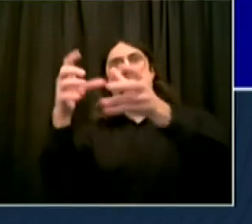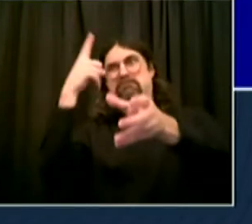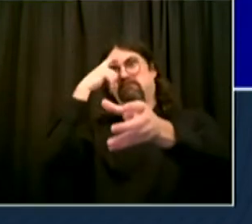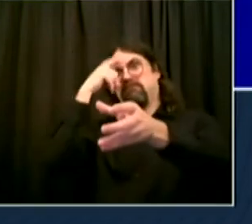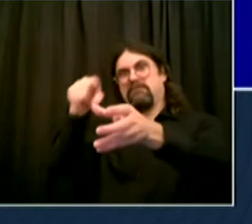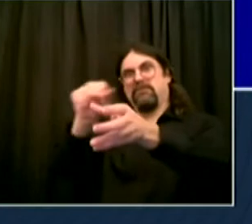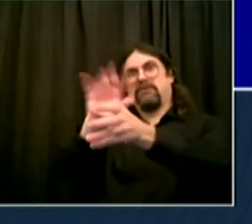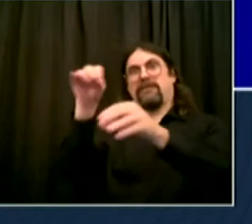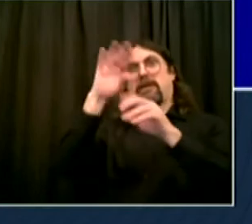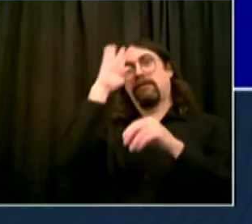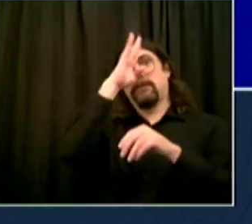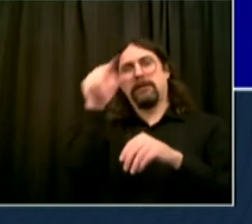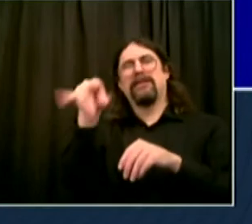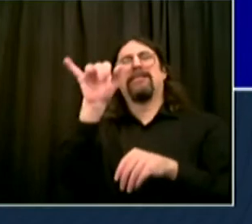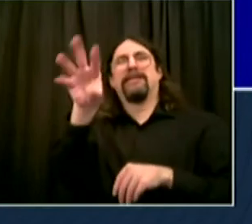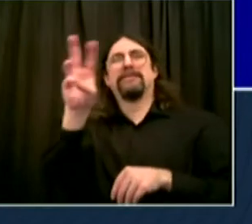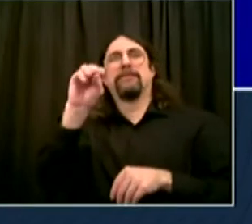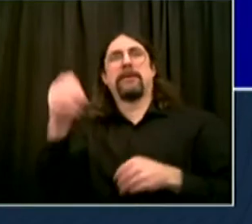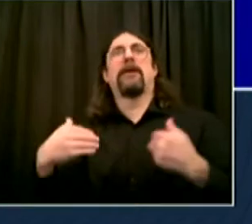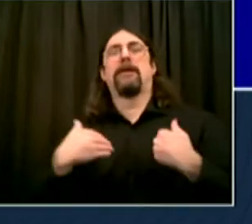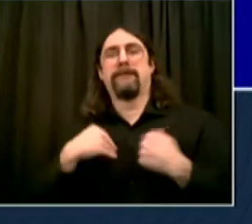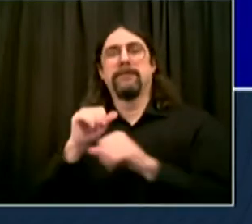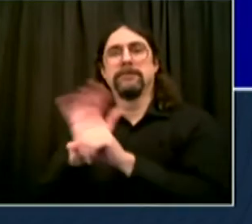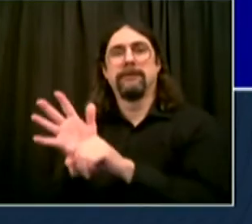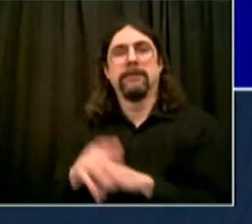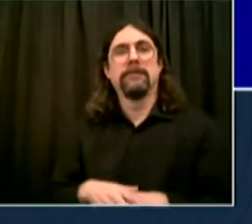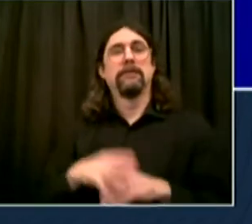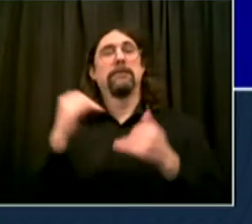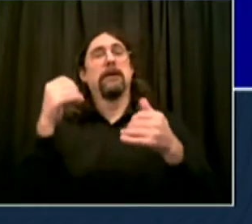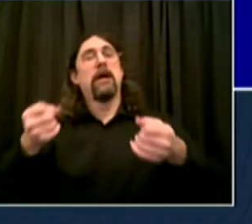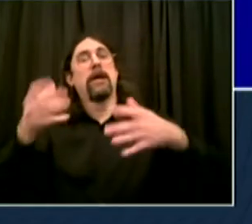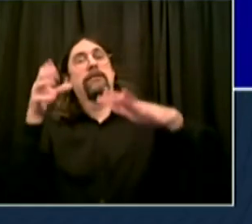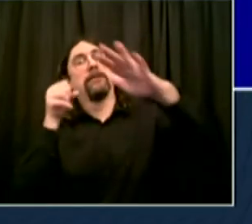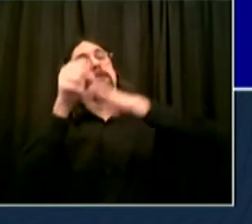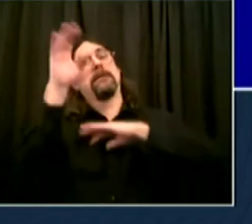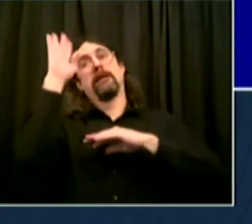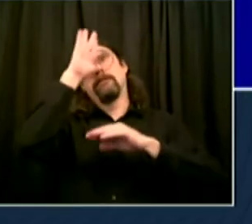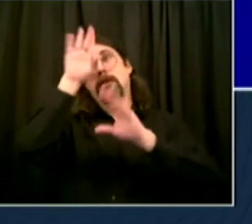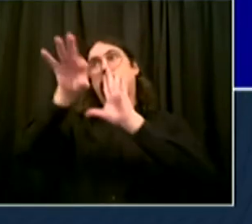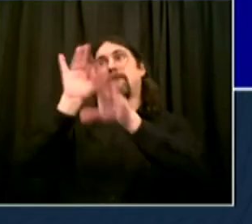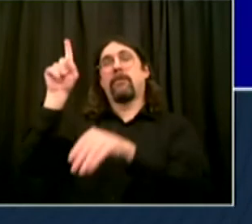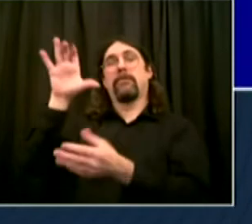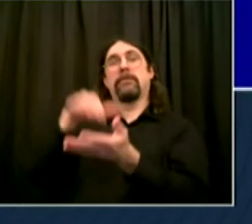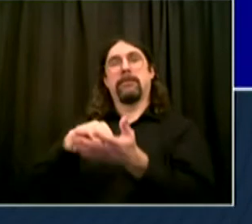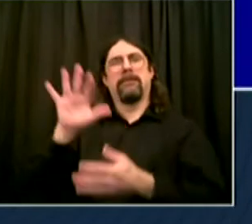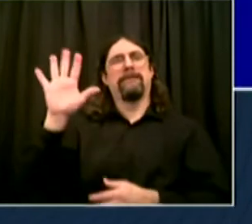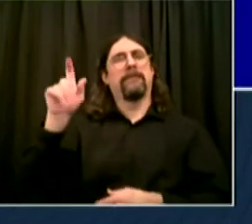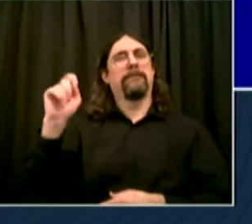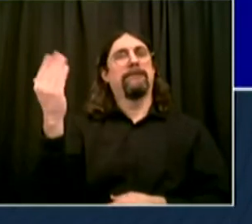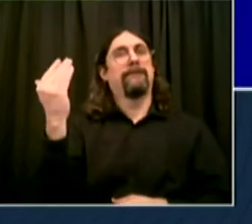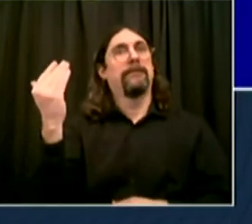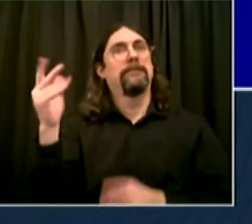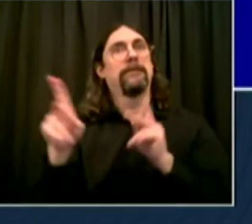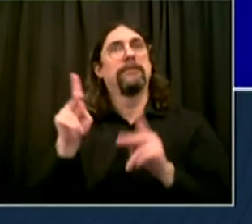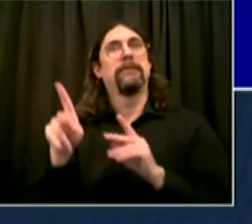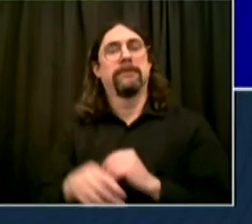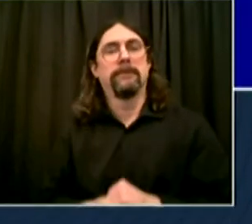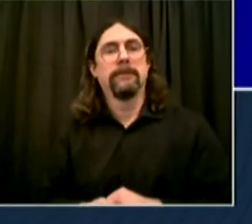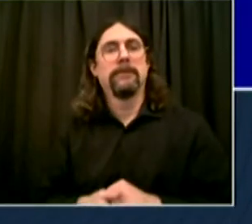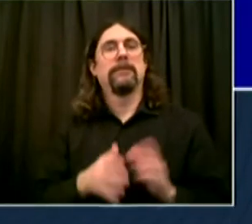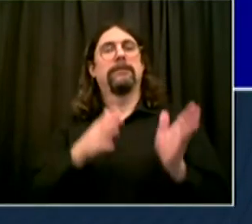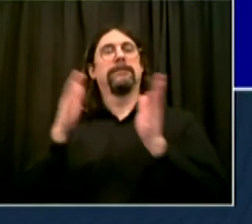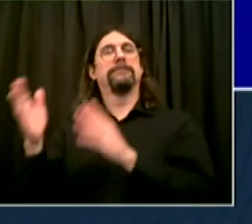5.15 per 100,000. Number two, new reported cases on a 7-day average,